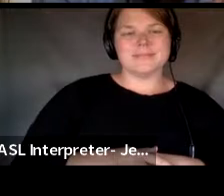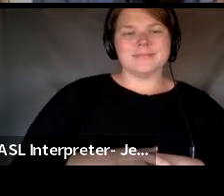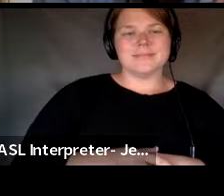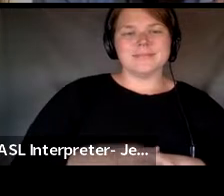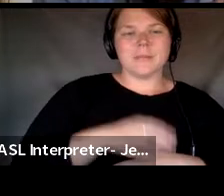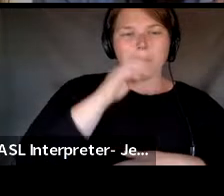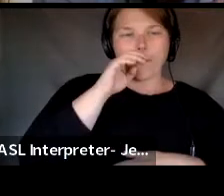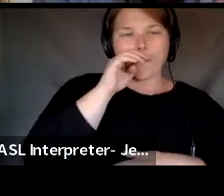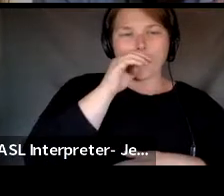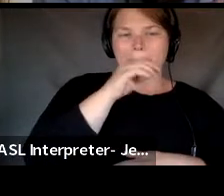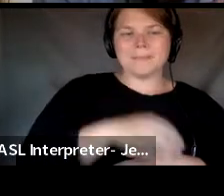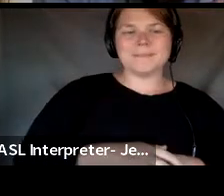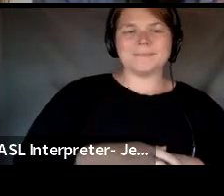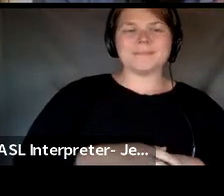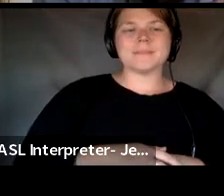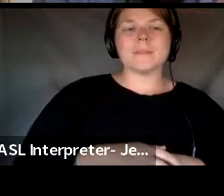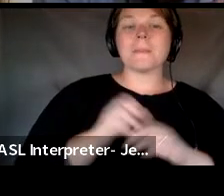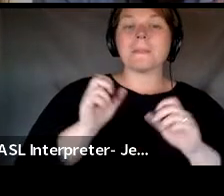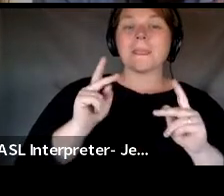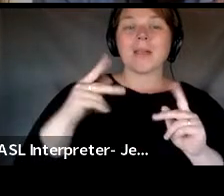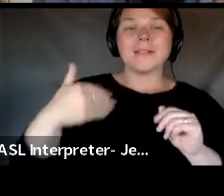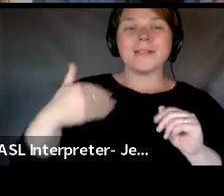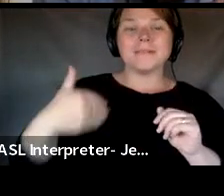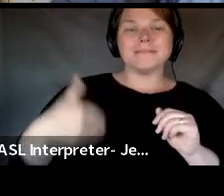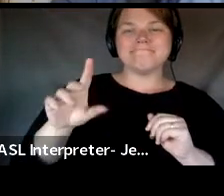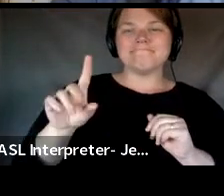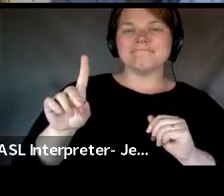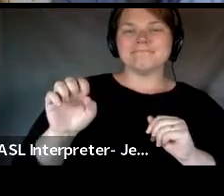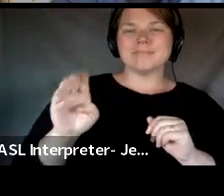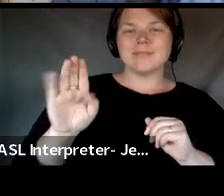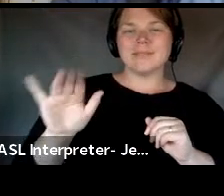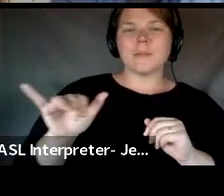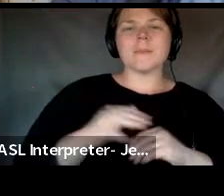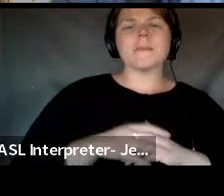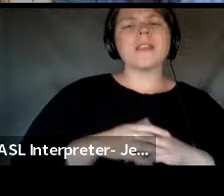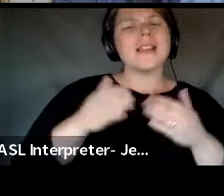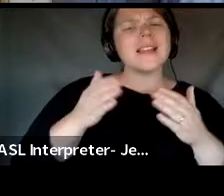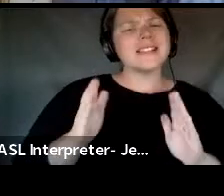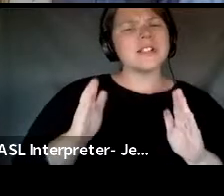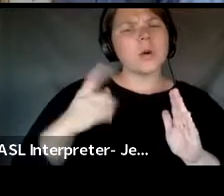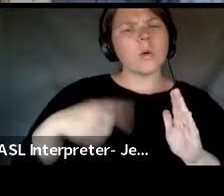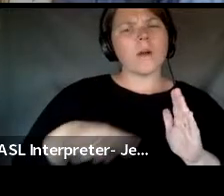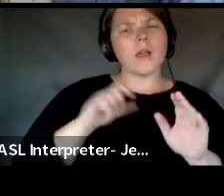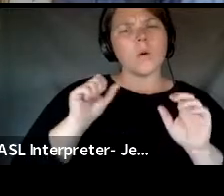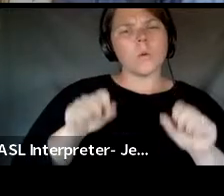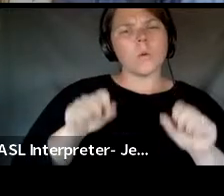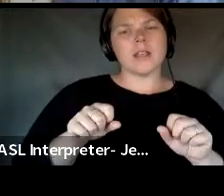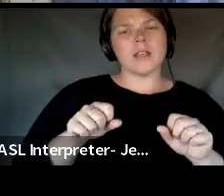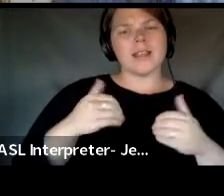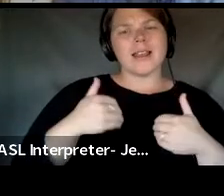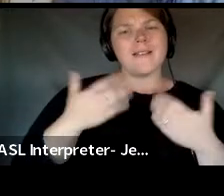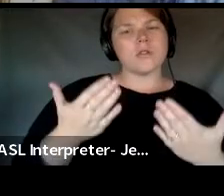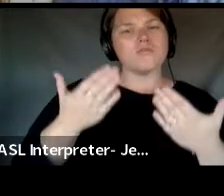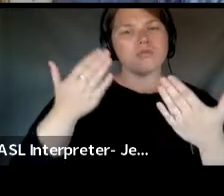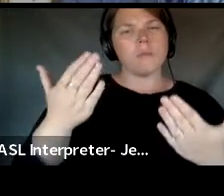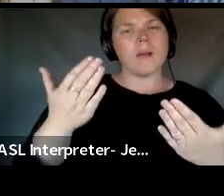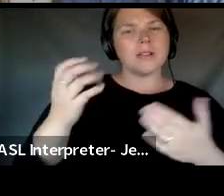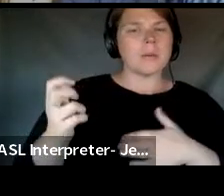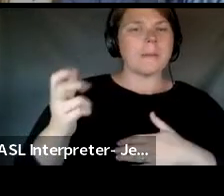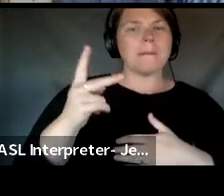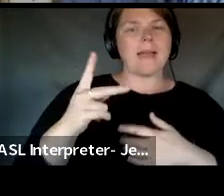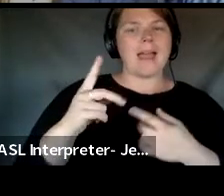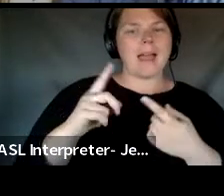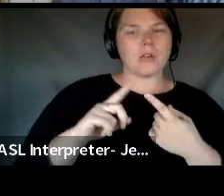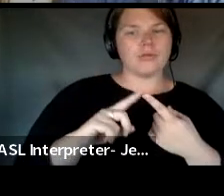Okay, so this is Debbie. Is there a way that we could put the proposal back up